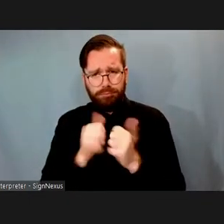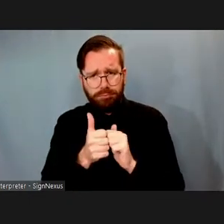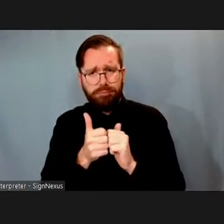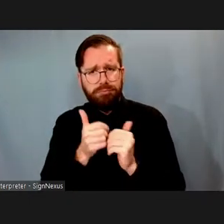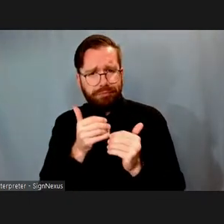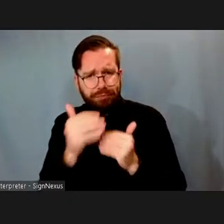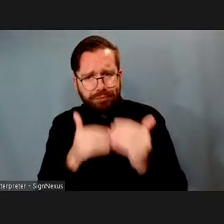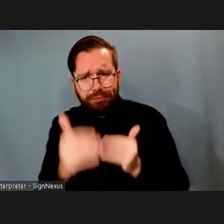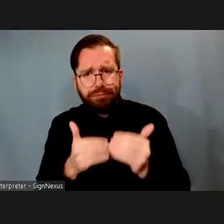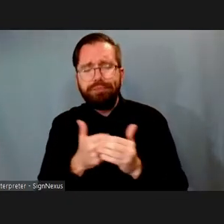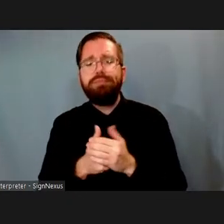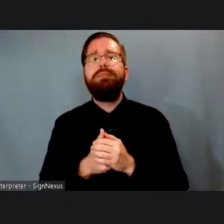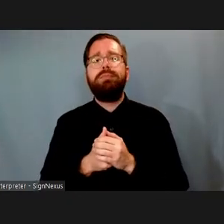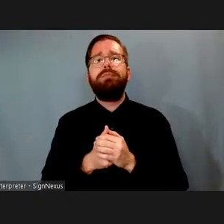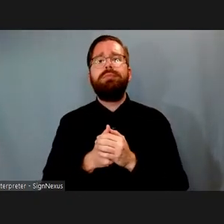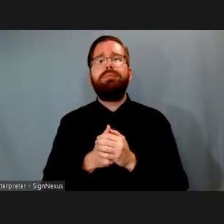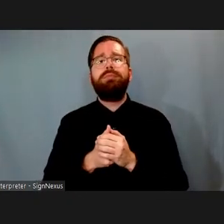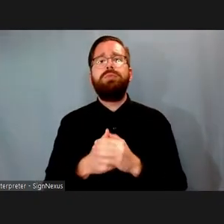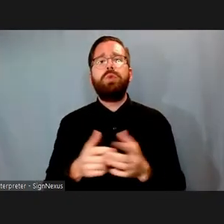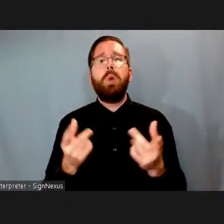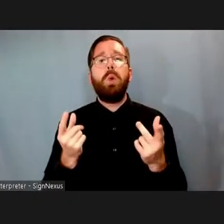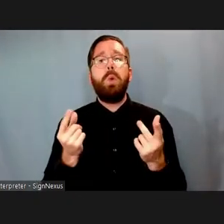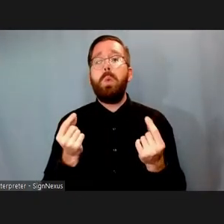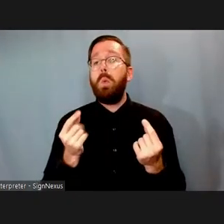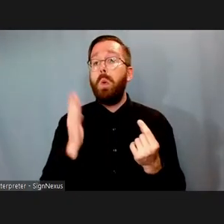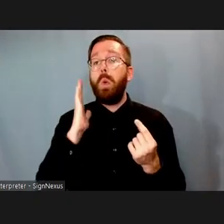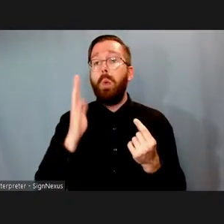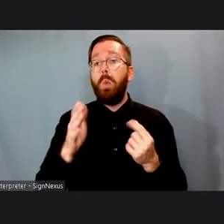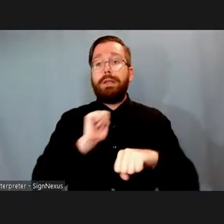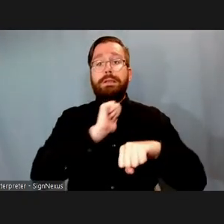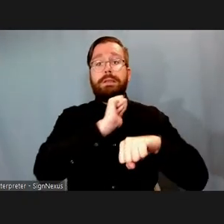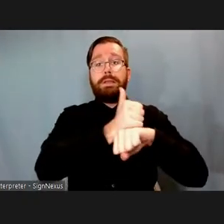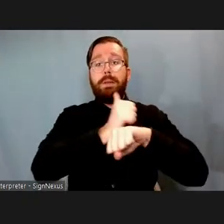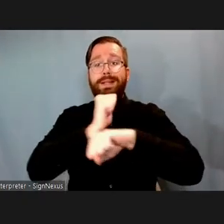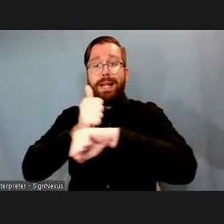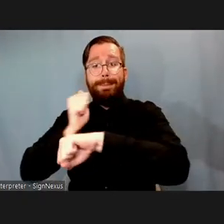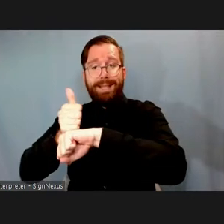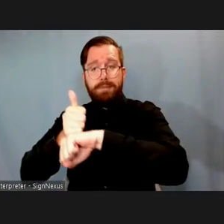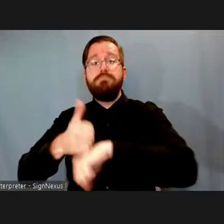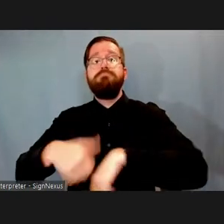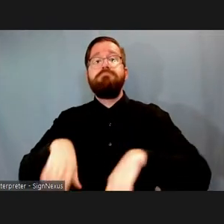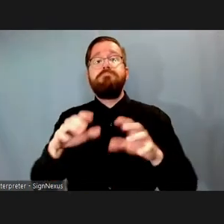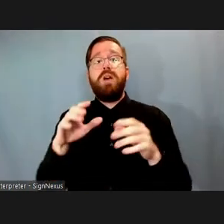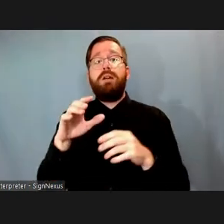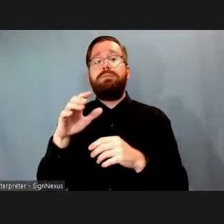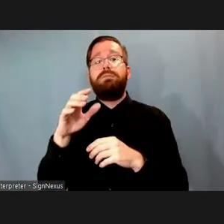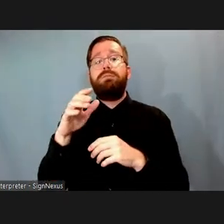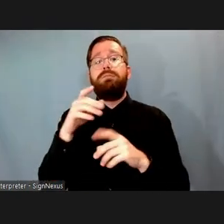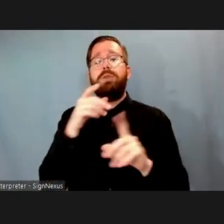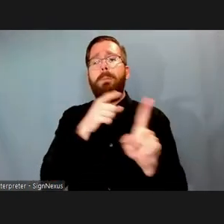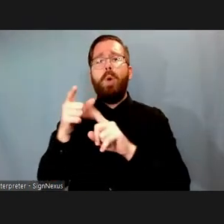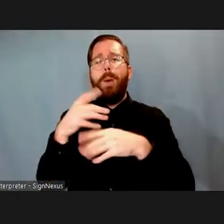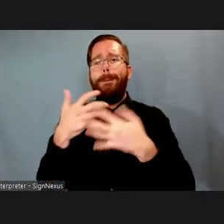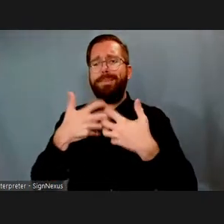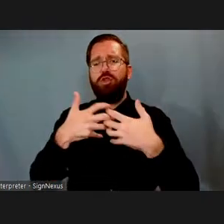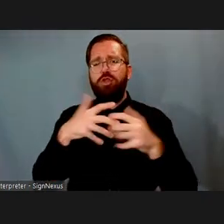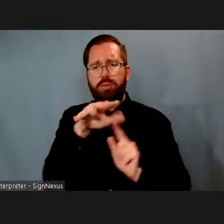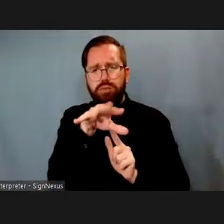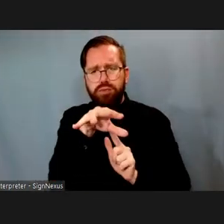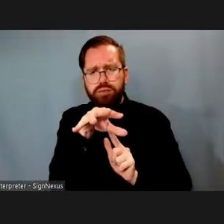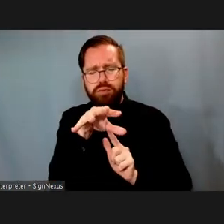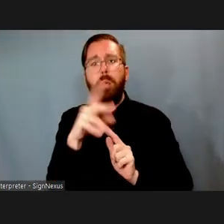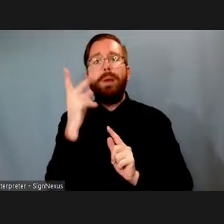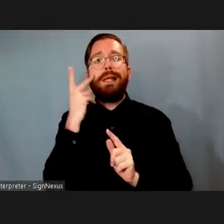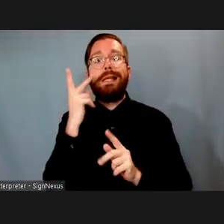include detection points placed at entrances and exits to the manhattan cbd on the avenues these detection points would generally be